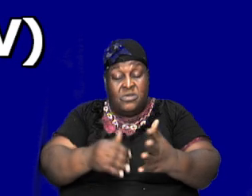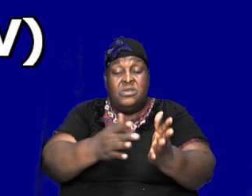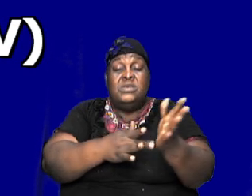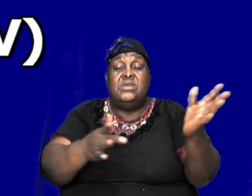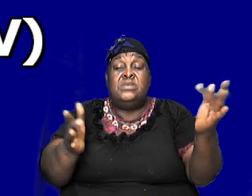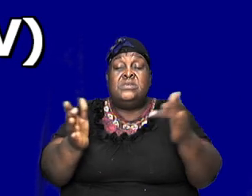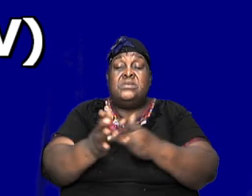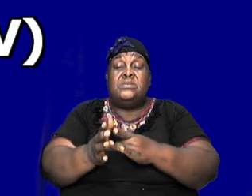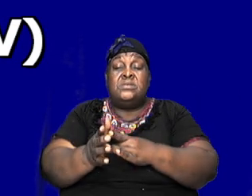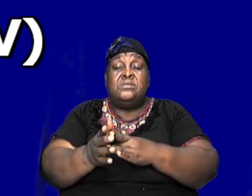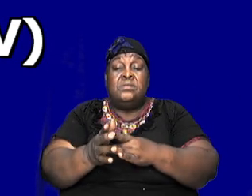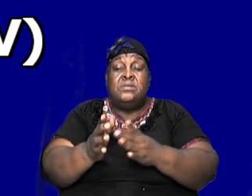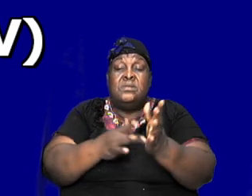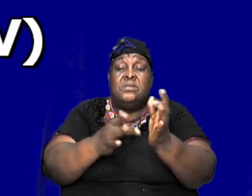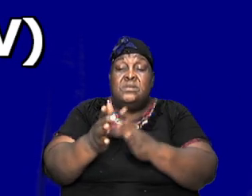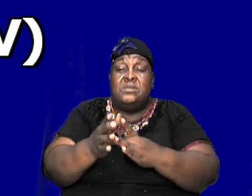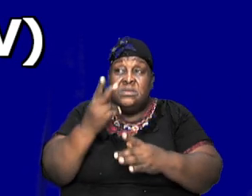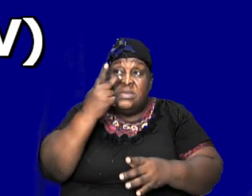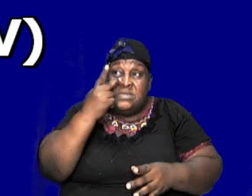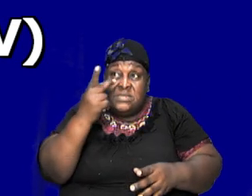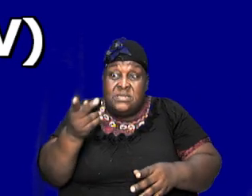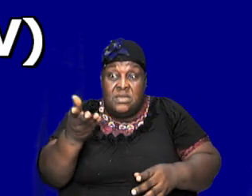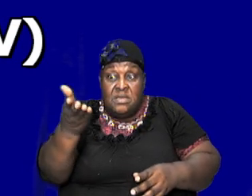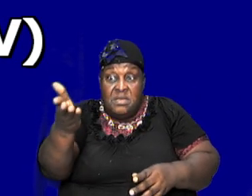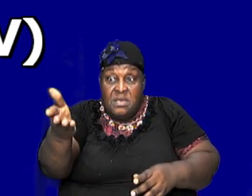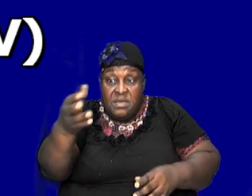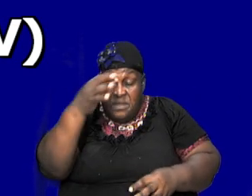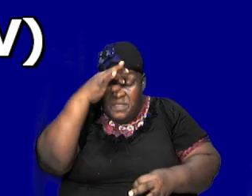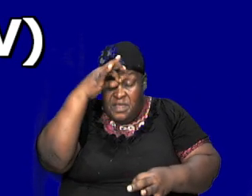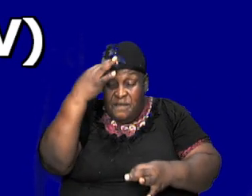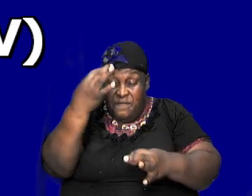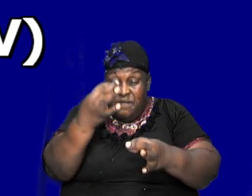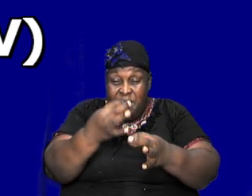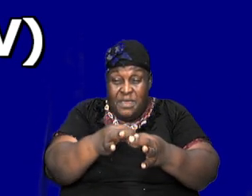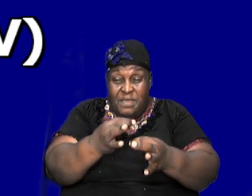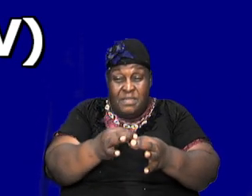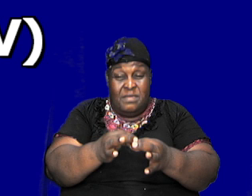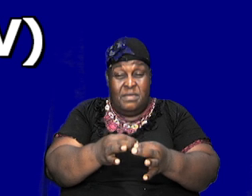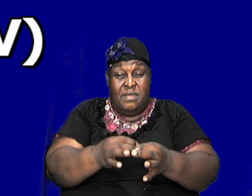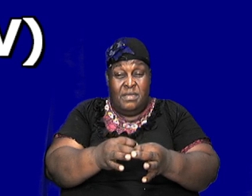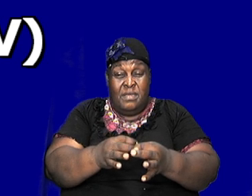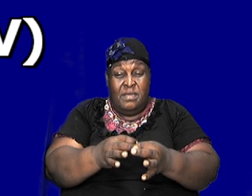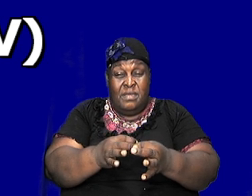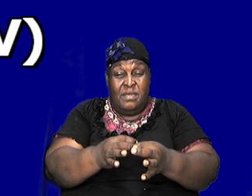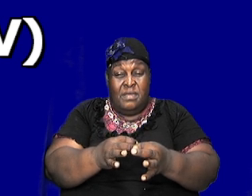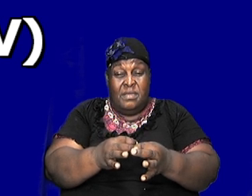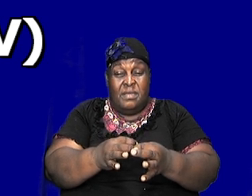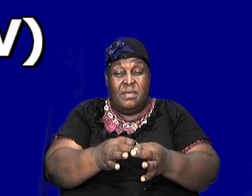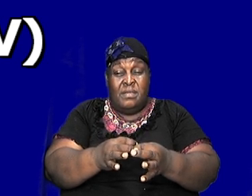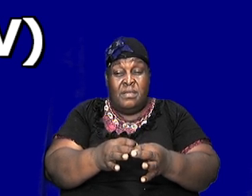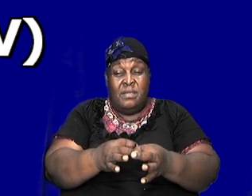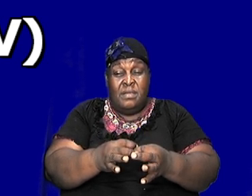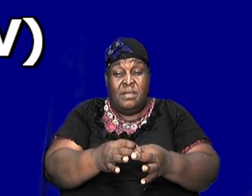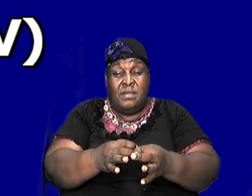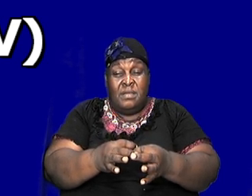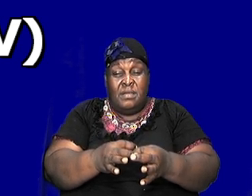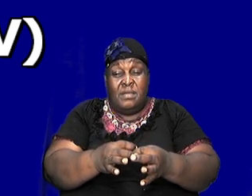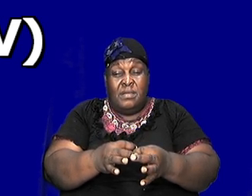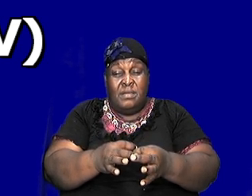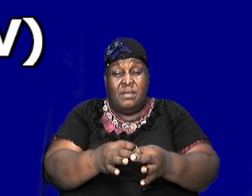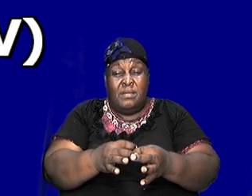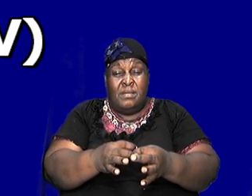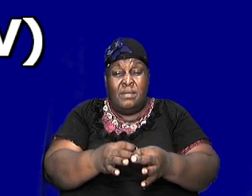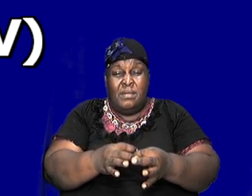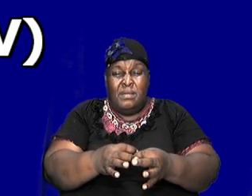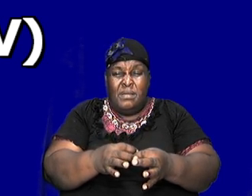Now the scripture says, when Jesus saw their faith. Now this is an interesting statement. When Jesus saw their faith. Are you able